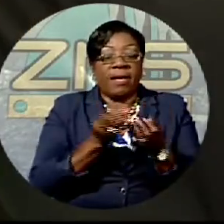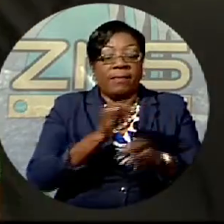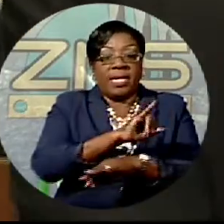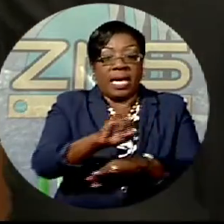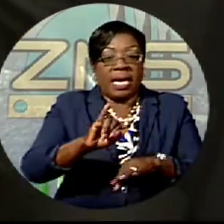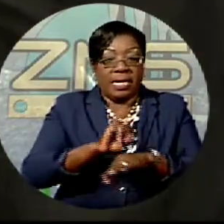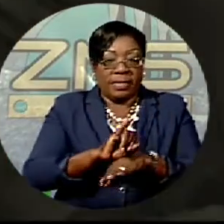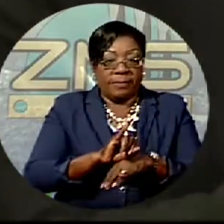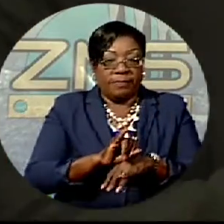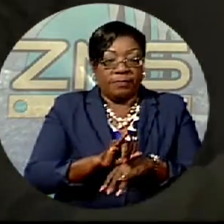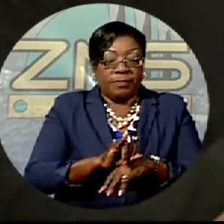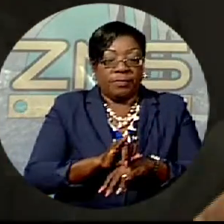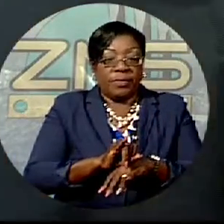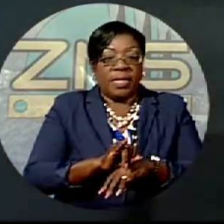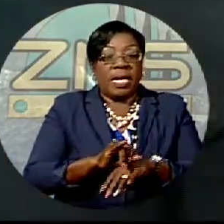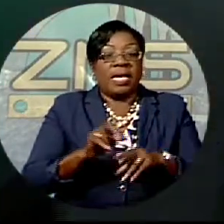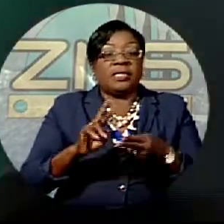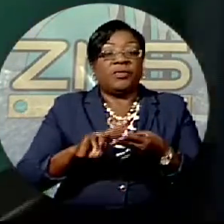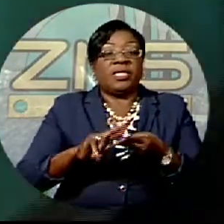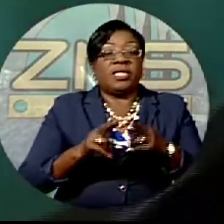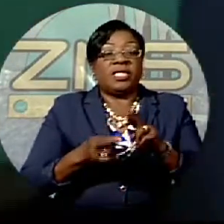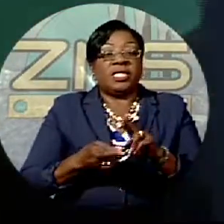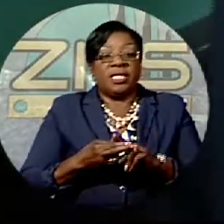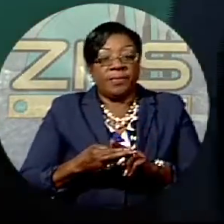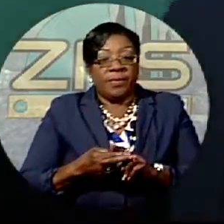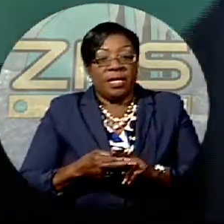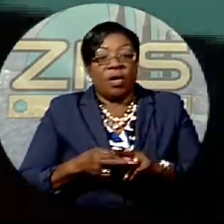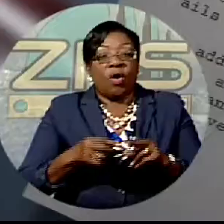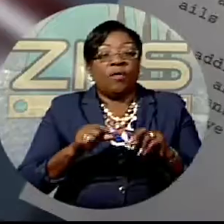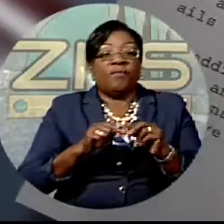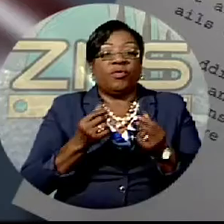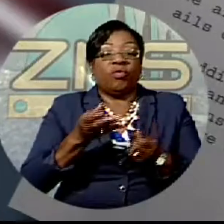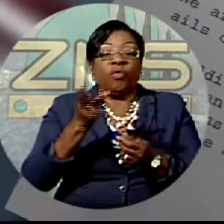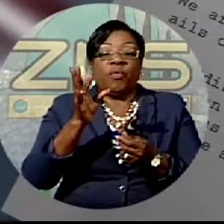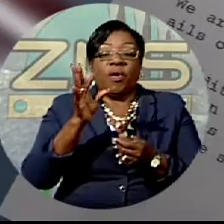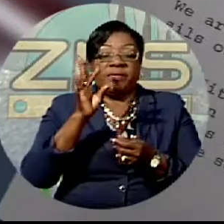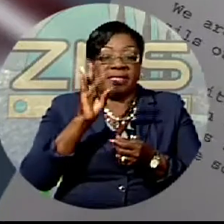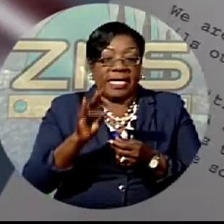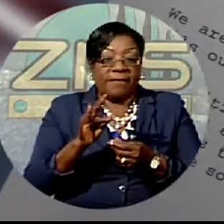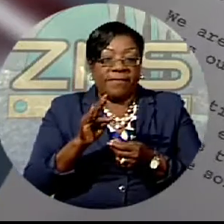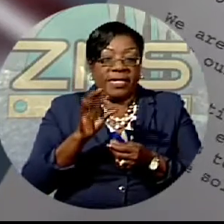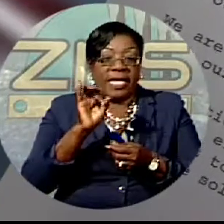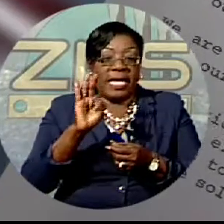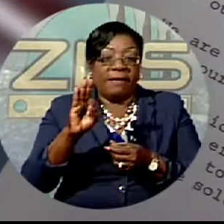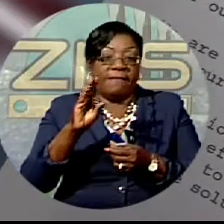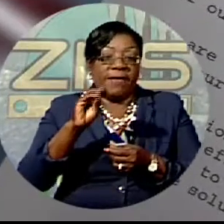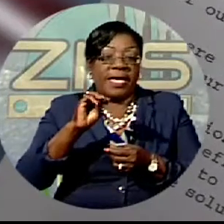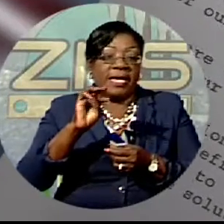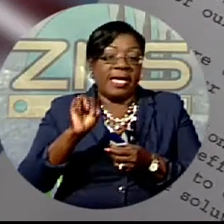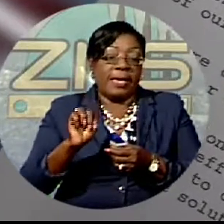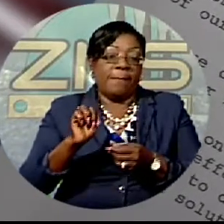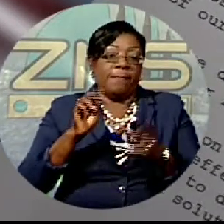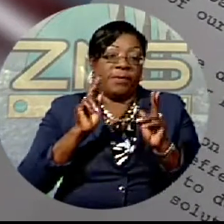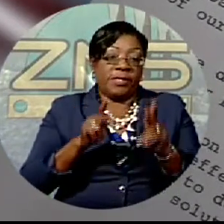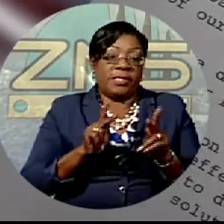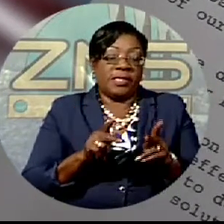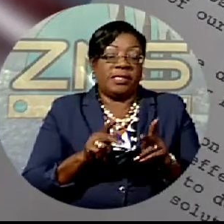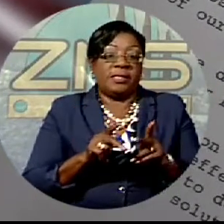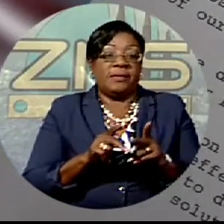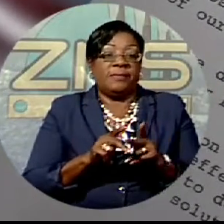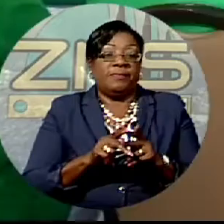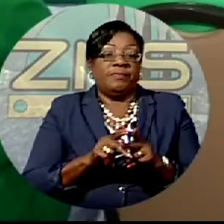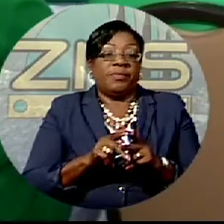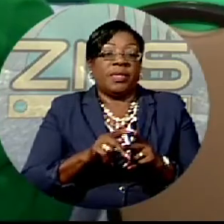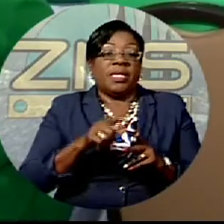group that had FNM leader Dr. Hubert Minnis ousted as leader in the House of Assembly after sending a letter of no confidence to the Governor